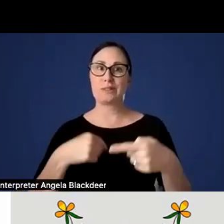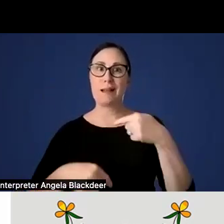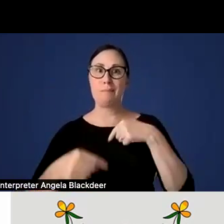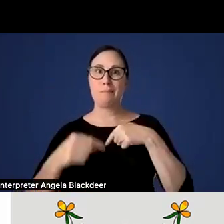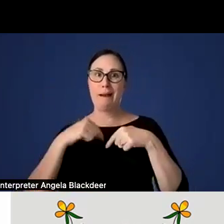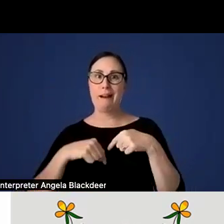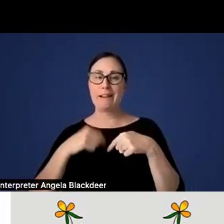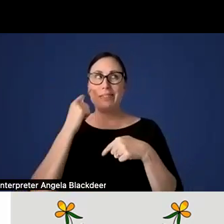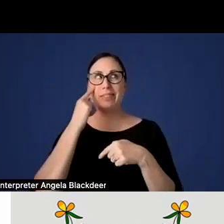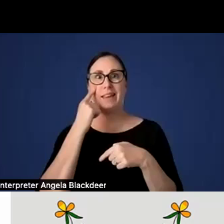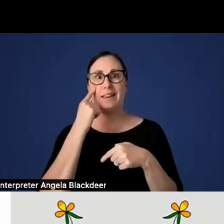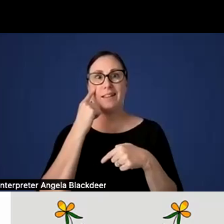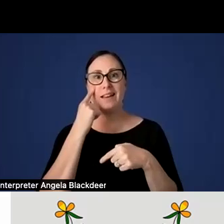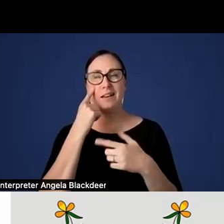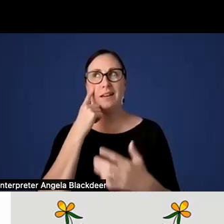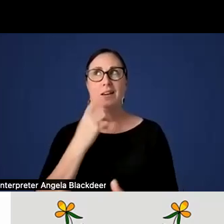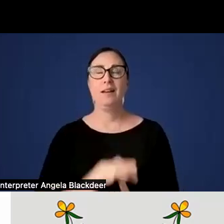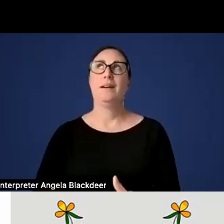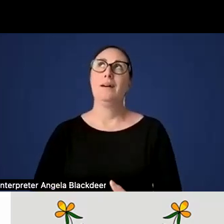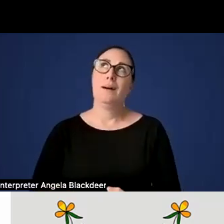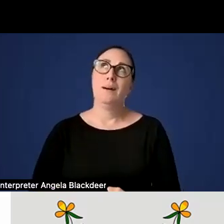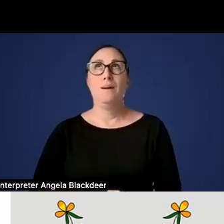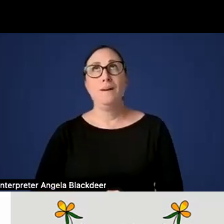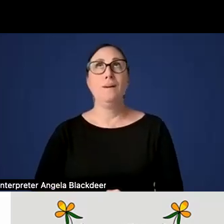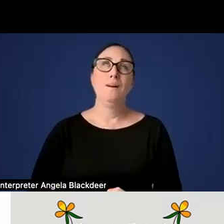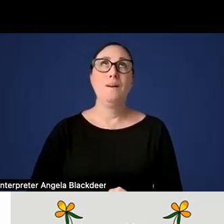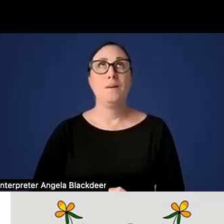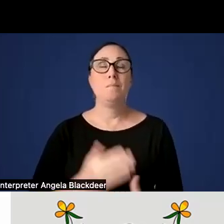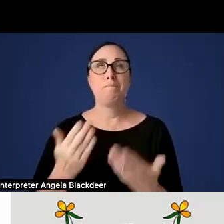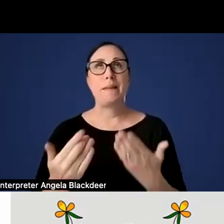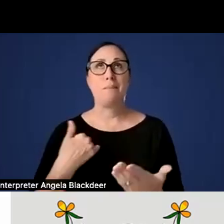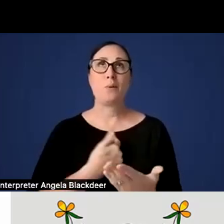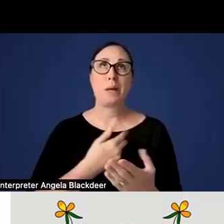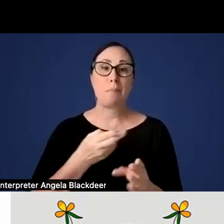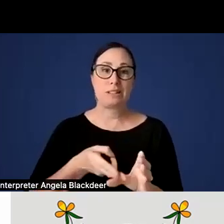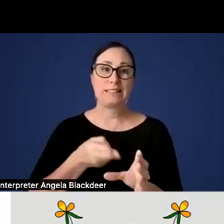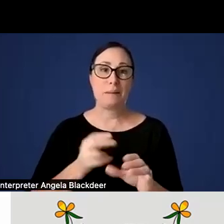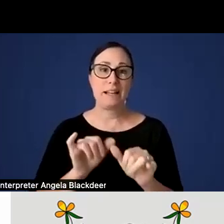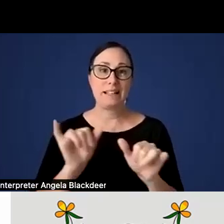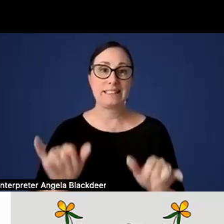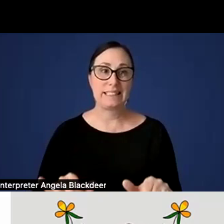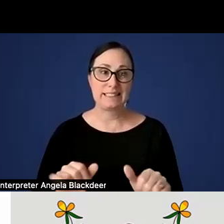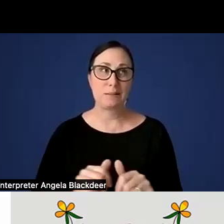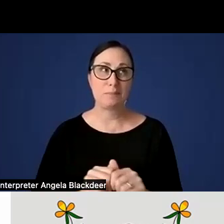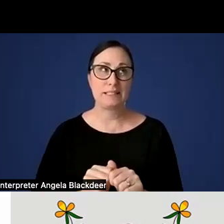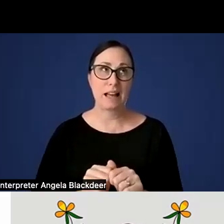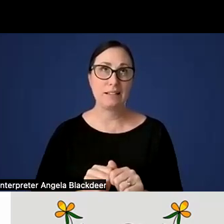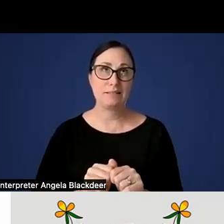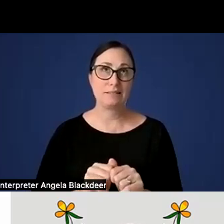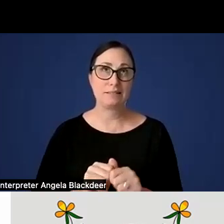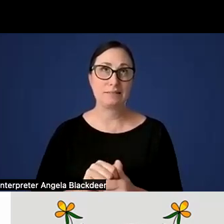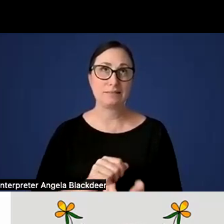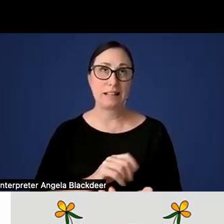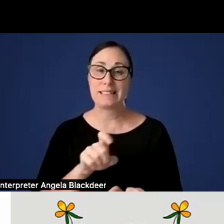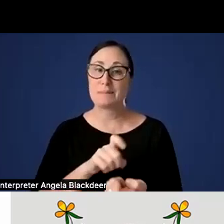which, maybe we participate in systems that, specifically within